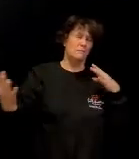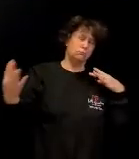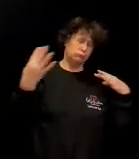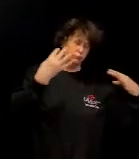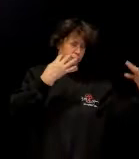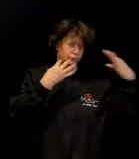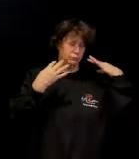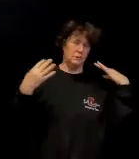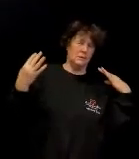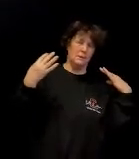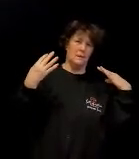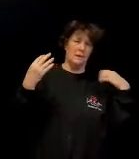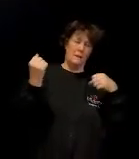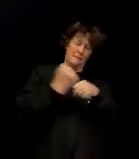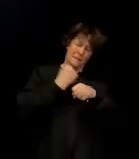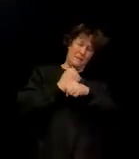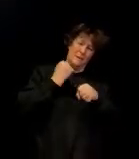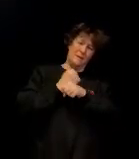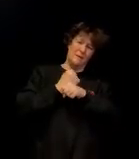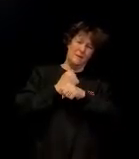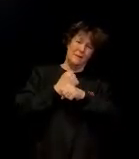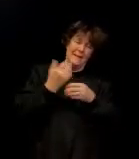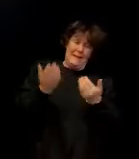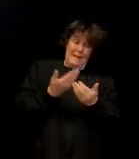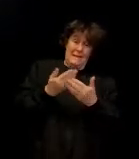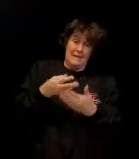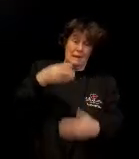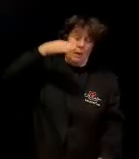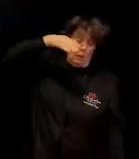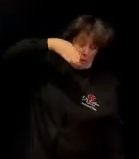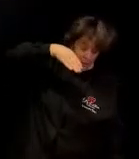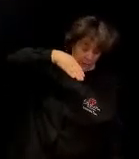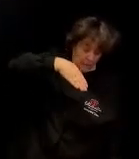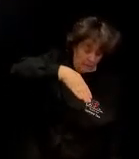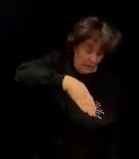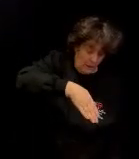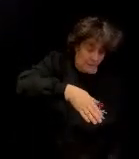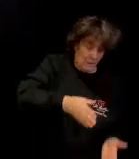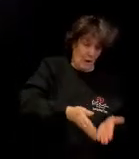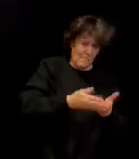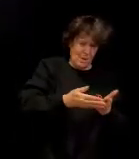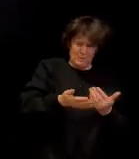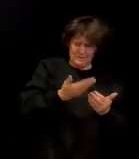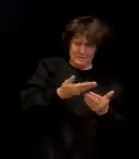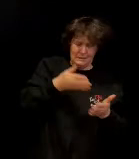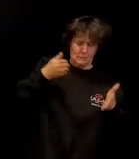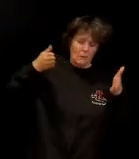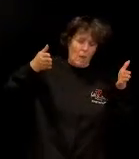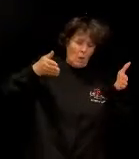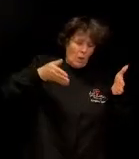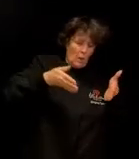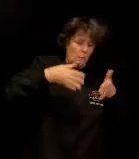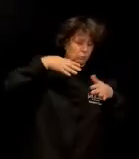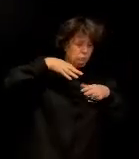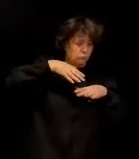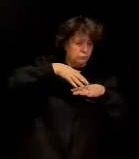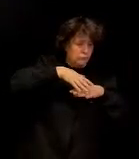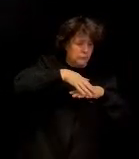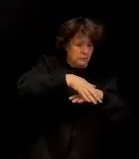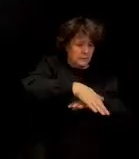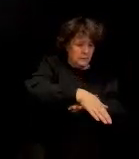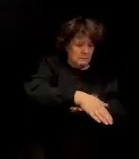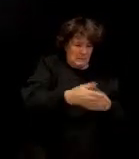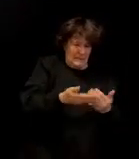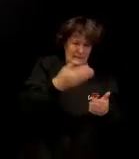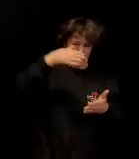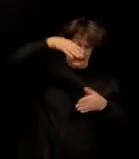you going downstream. It's easy to go downstream. All you got to do is just sit in the boat and go, right? The current will take you